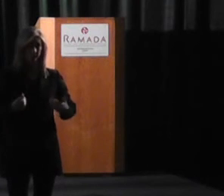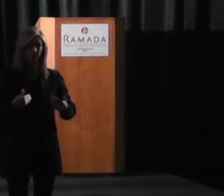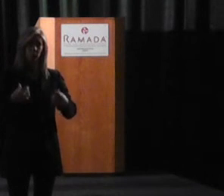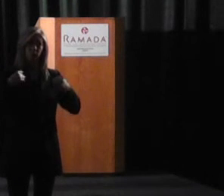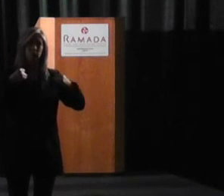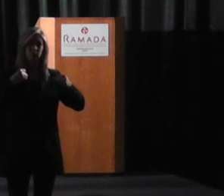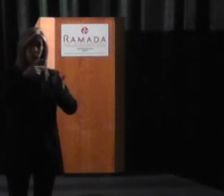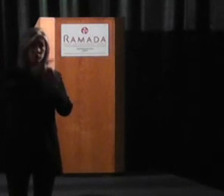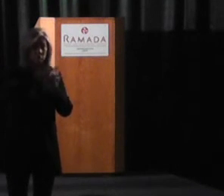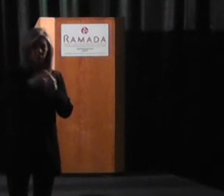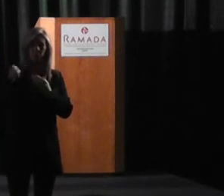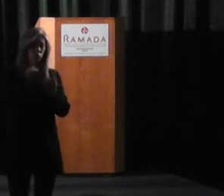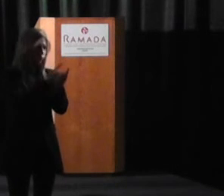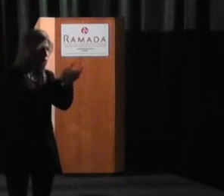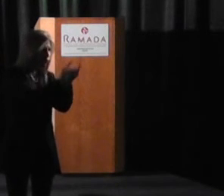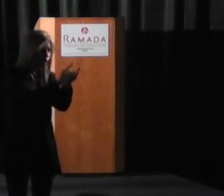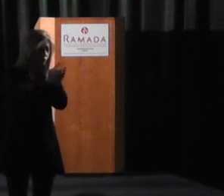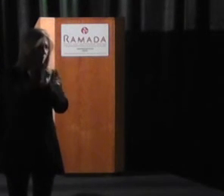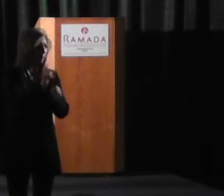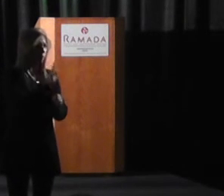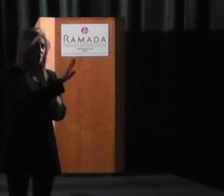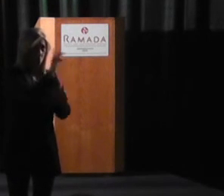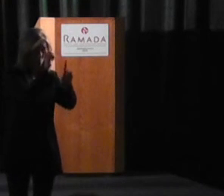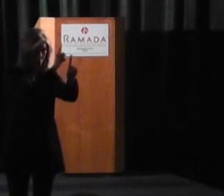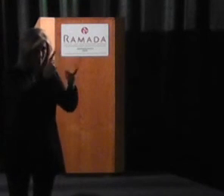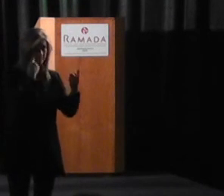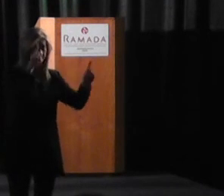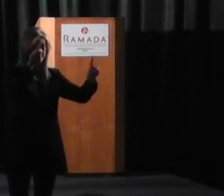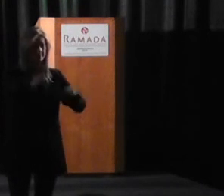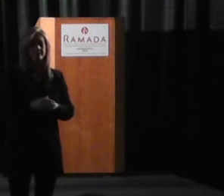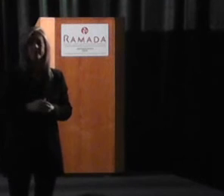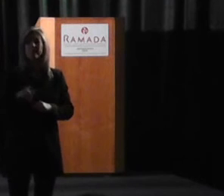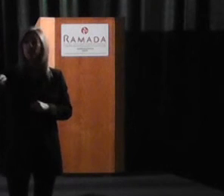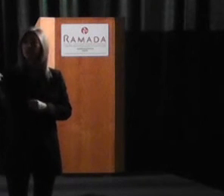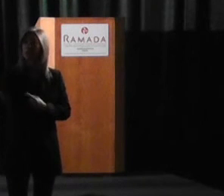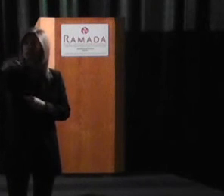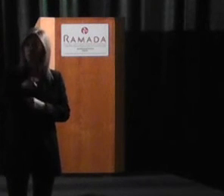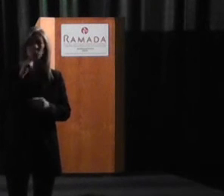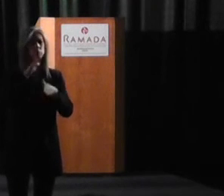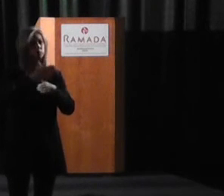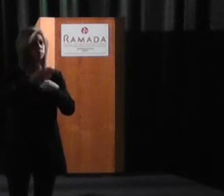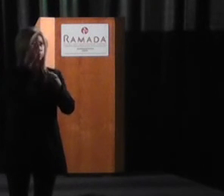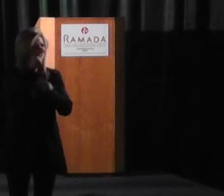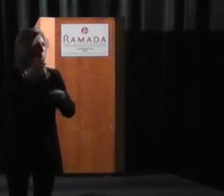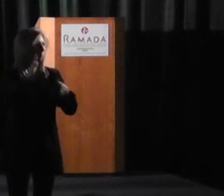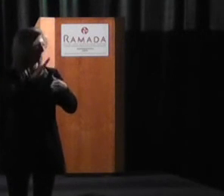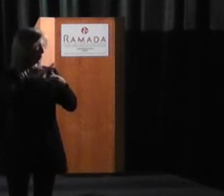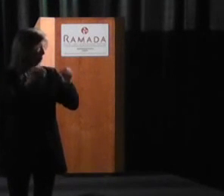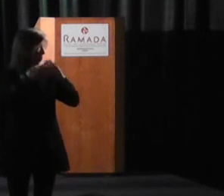make sure they achieve their fitness goals. Caitlin is here to share some stories about the Steward Center and how it has come to serve